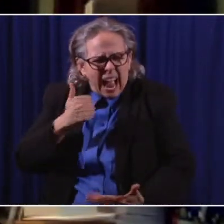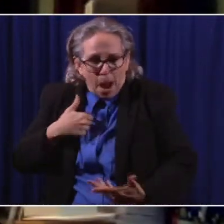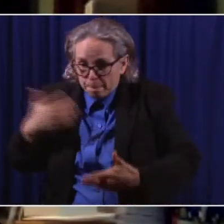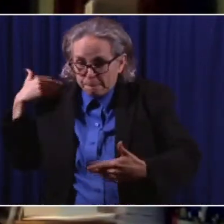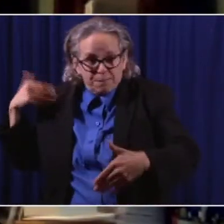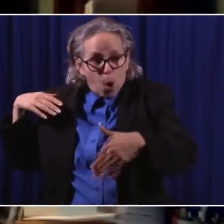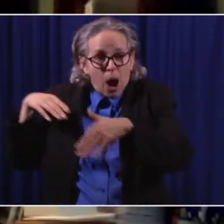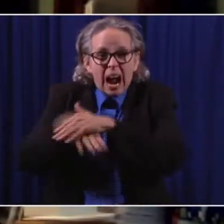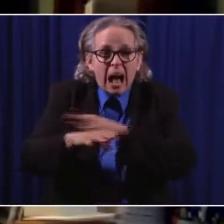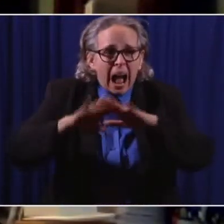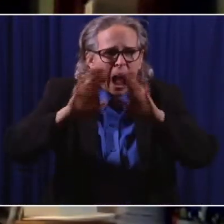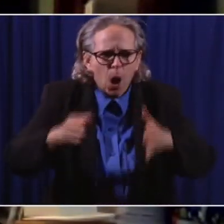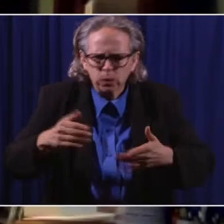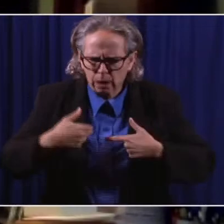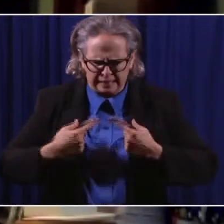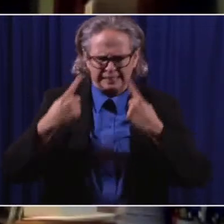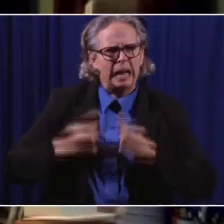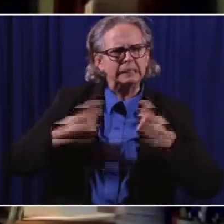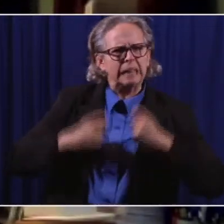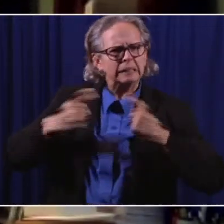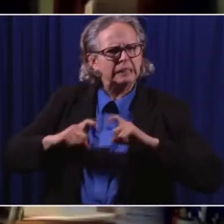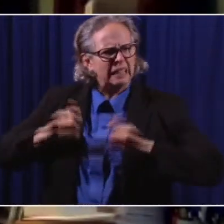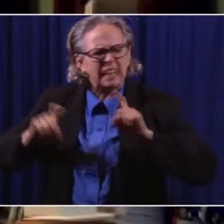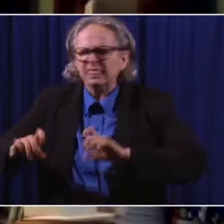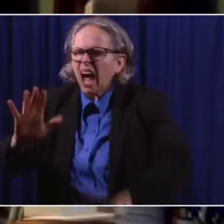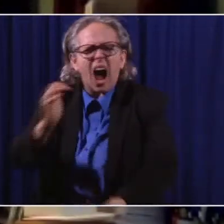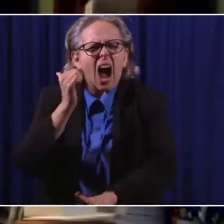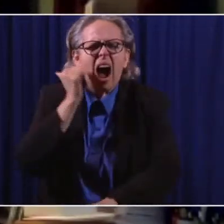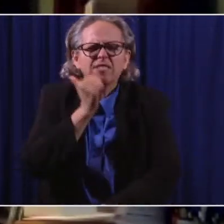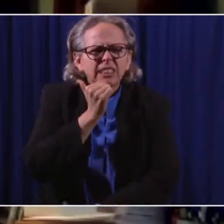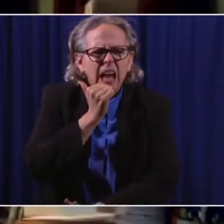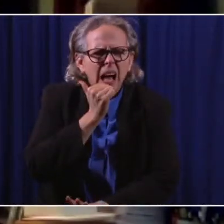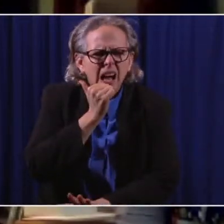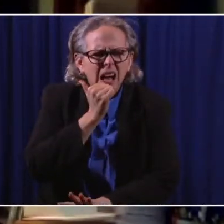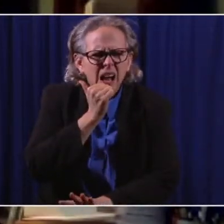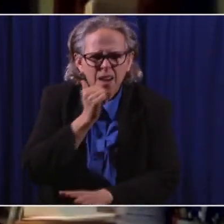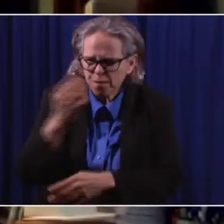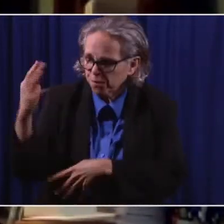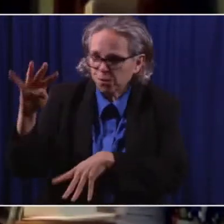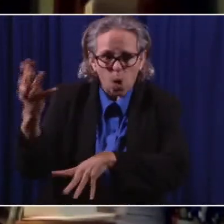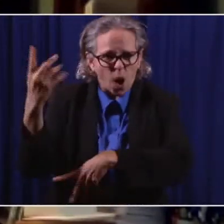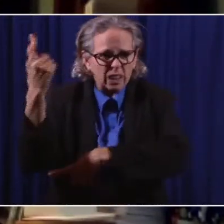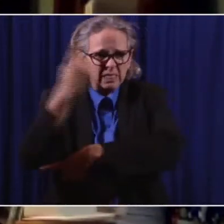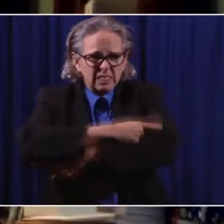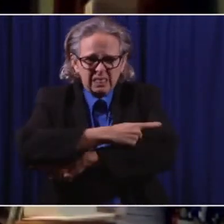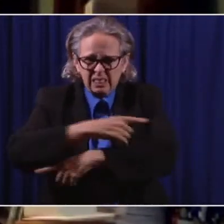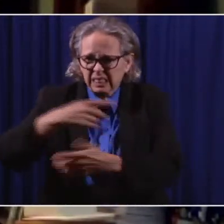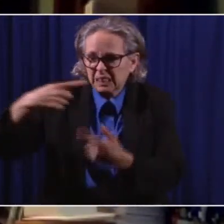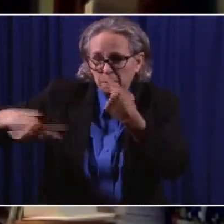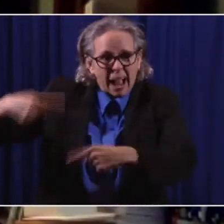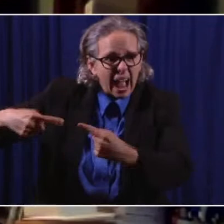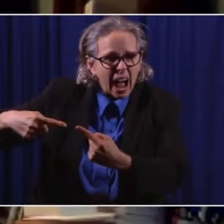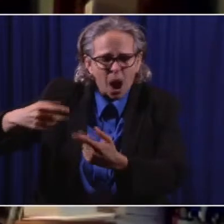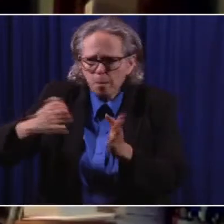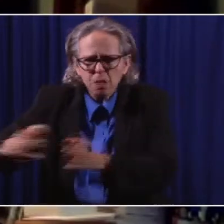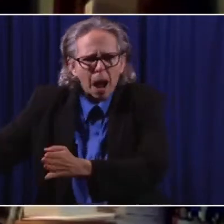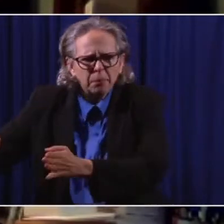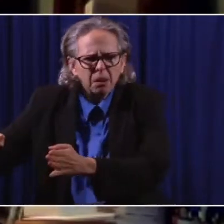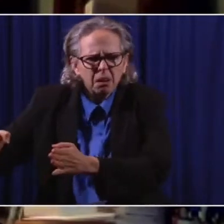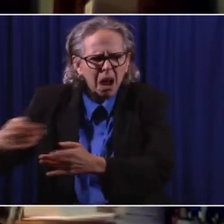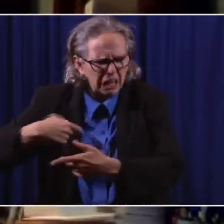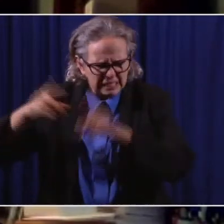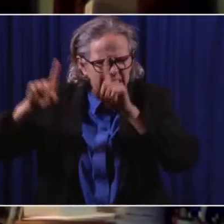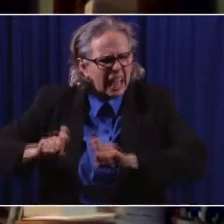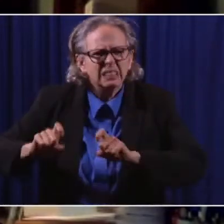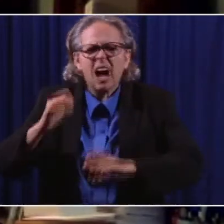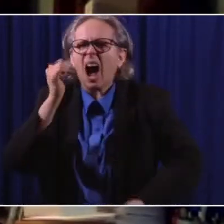4 days that I was doing debate prep with President Trump. I was assured, sitting in the third row of the Amy Coney